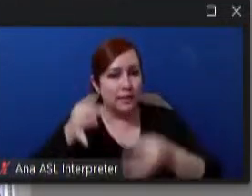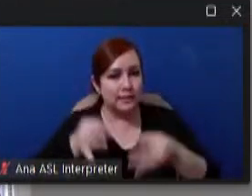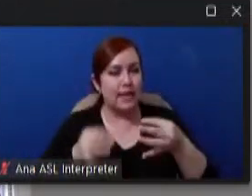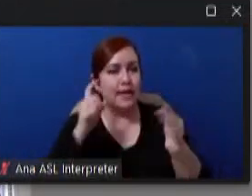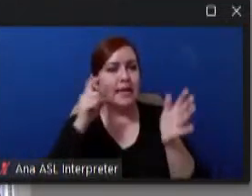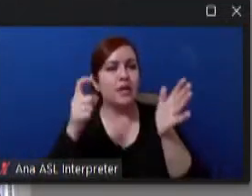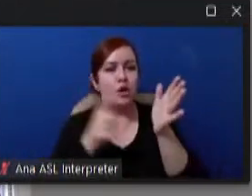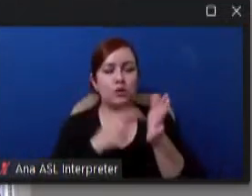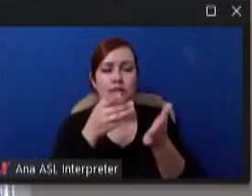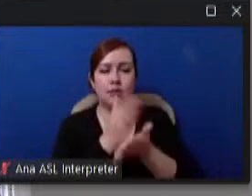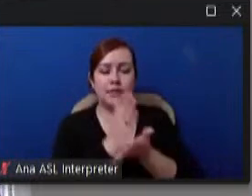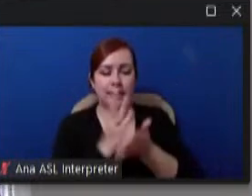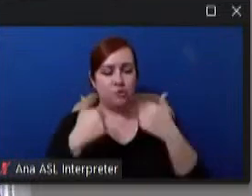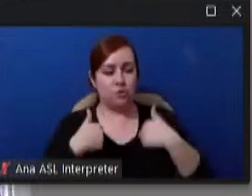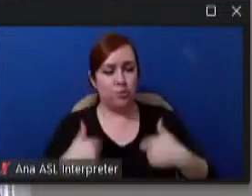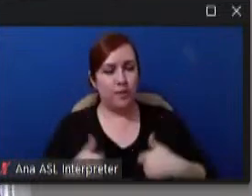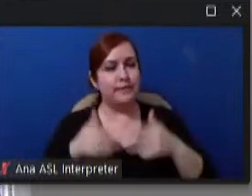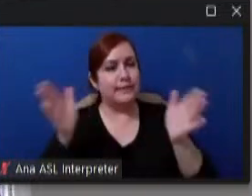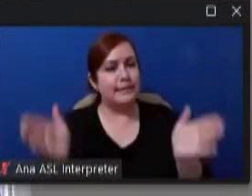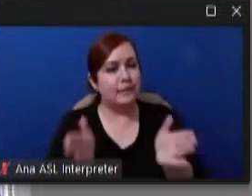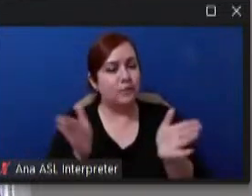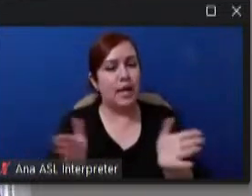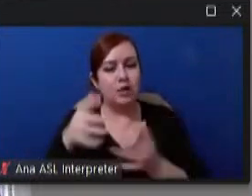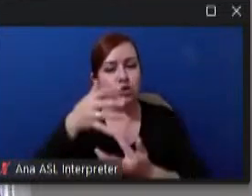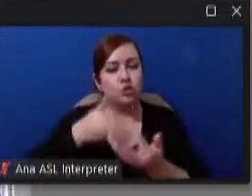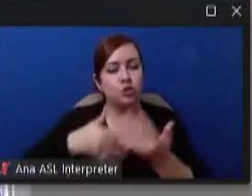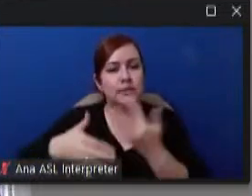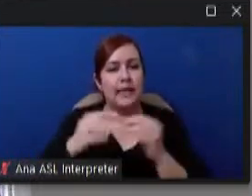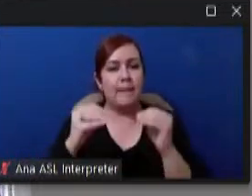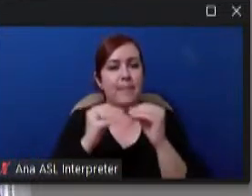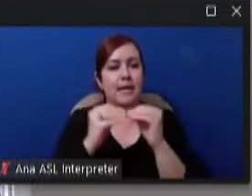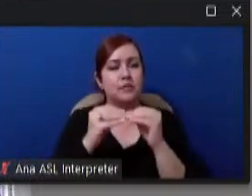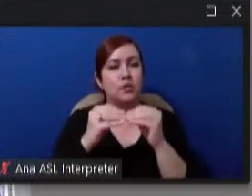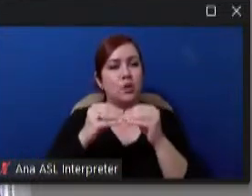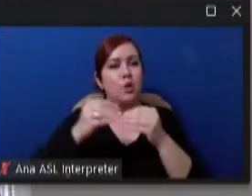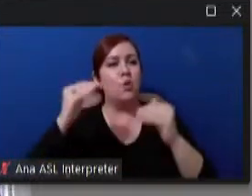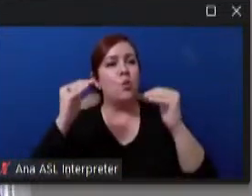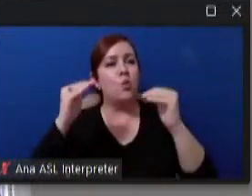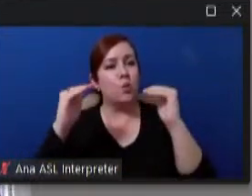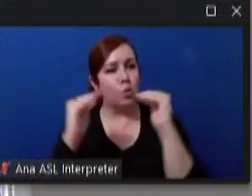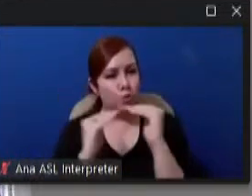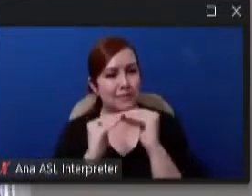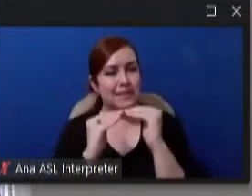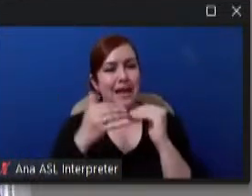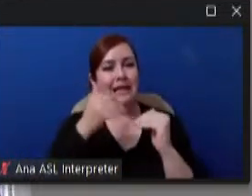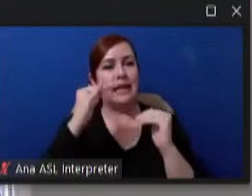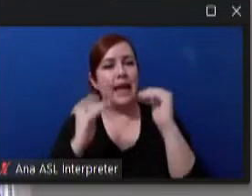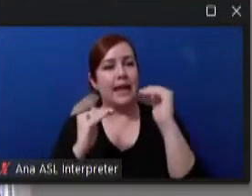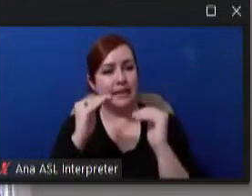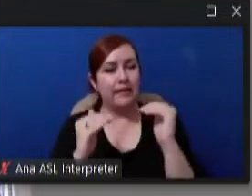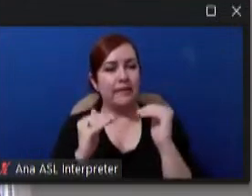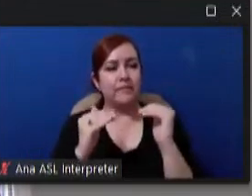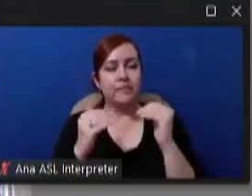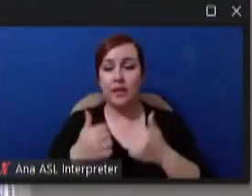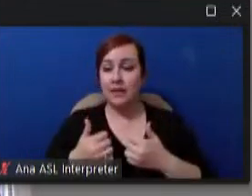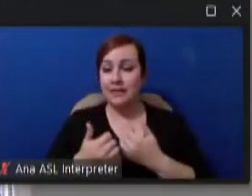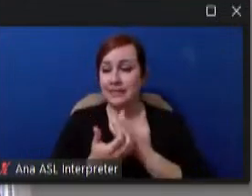to ensure human rights and promote a more just and equitable society. We can talk